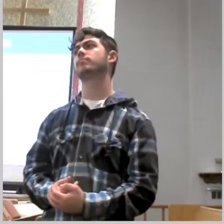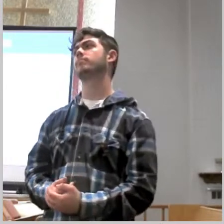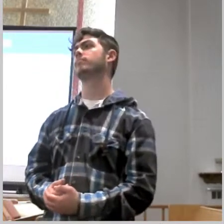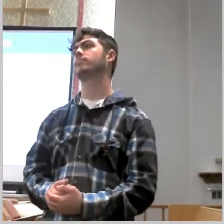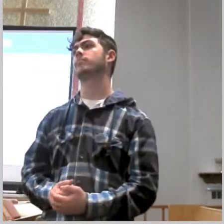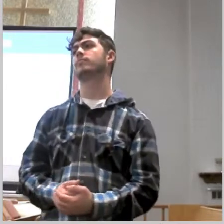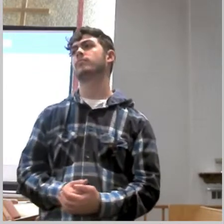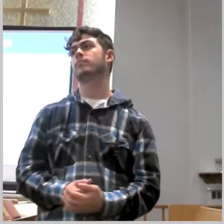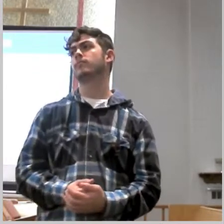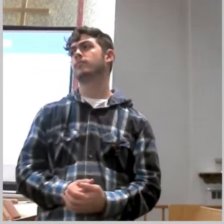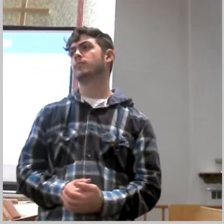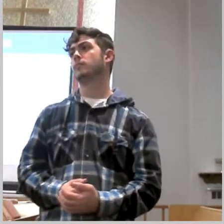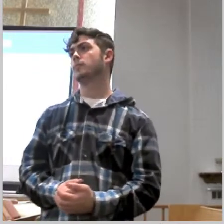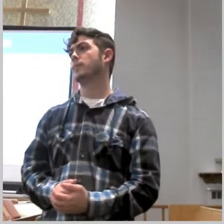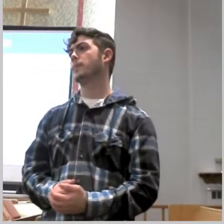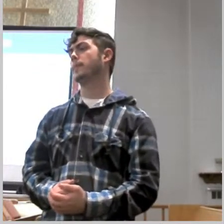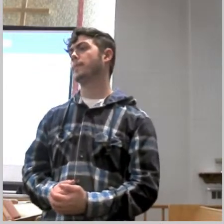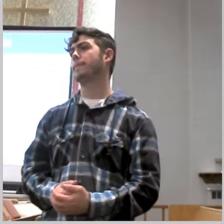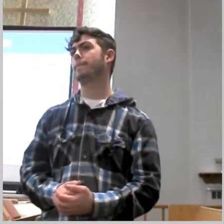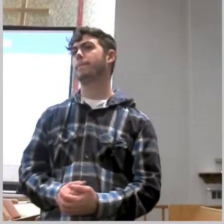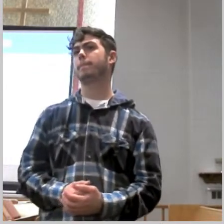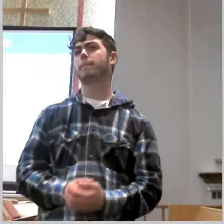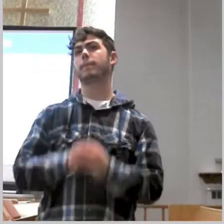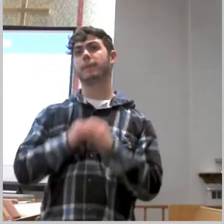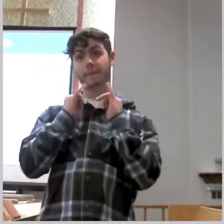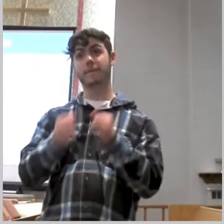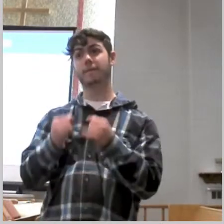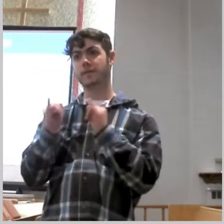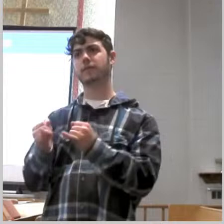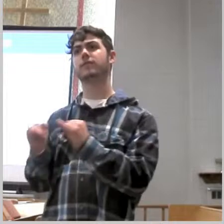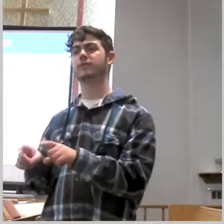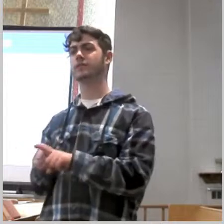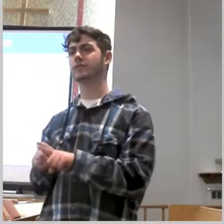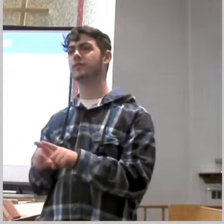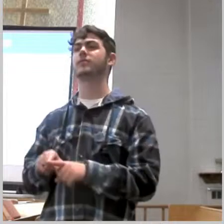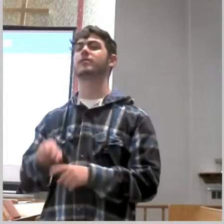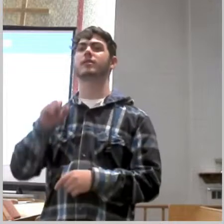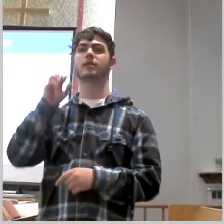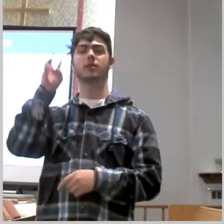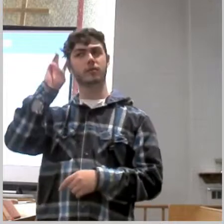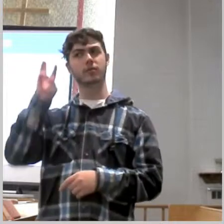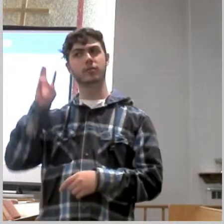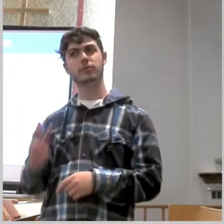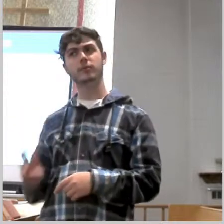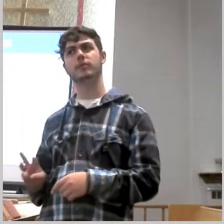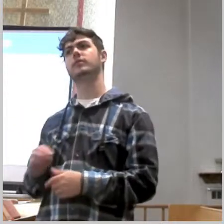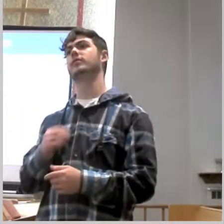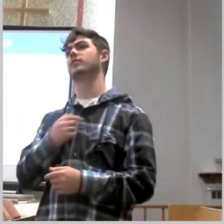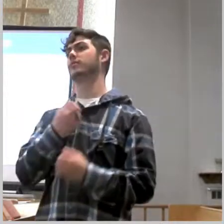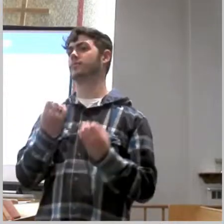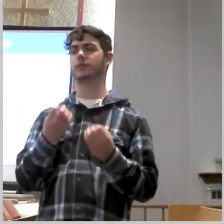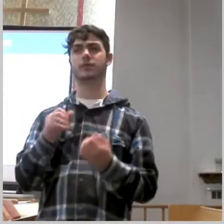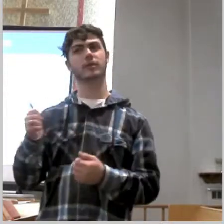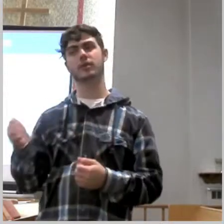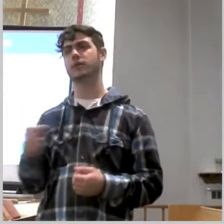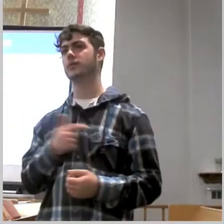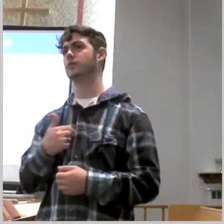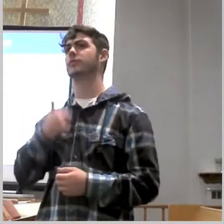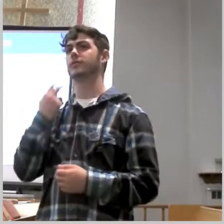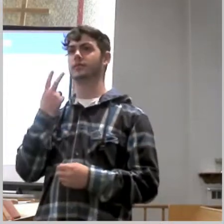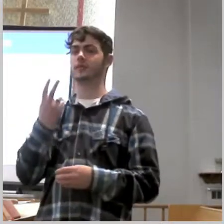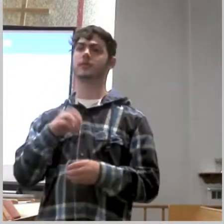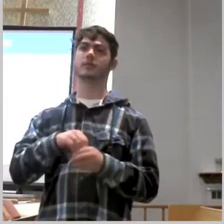even individual examples, Father, like the widow and many other, Father, that we've seen in the Word, Father. We want to grow.